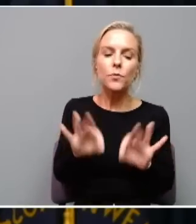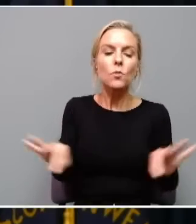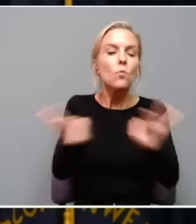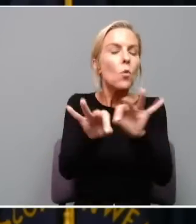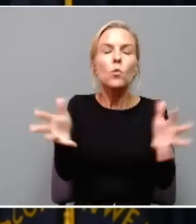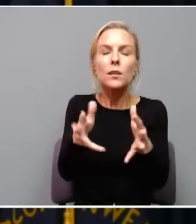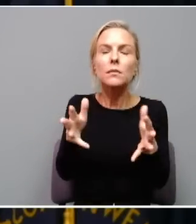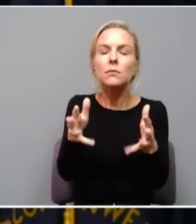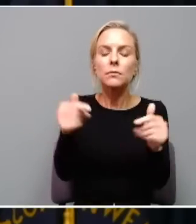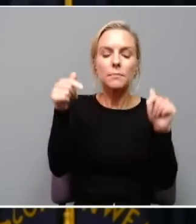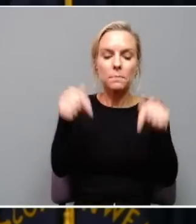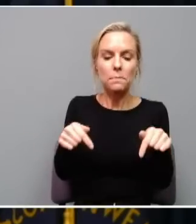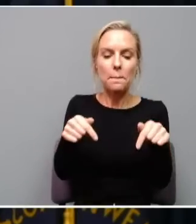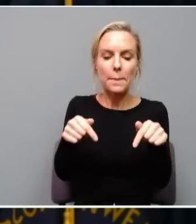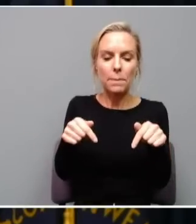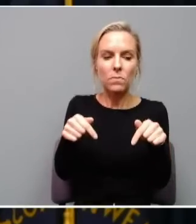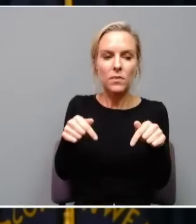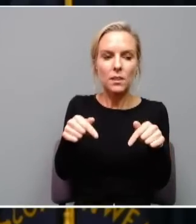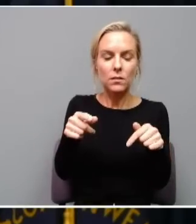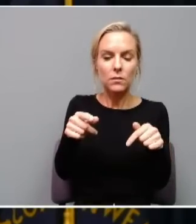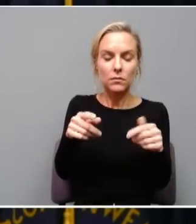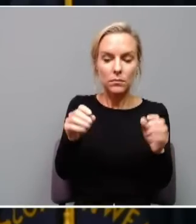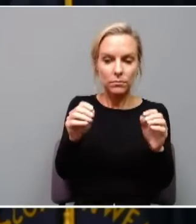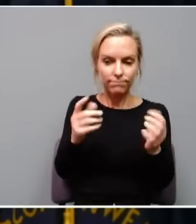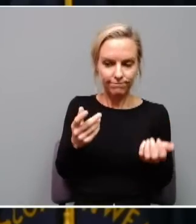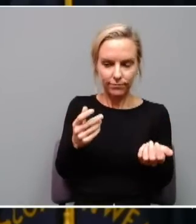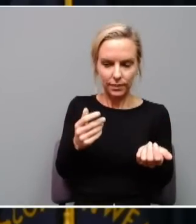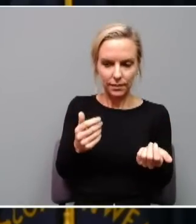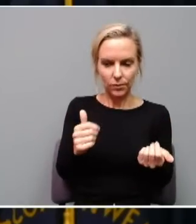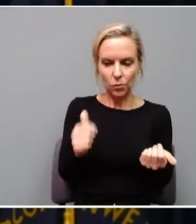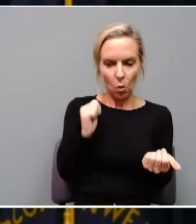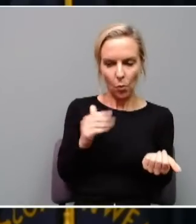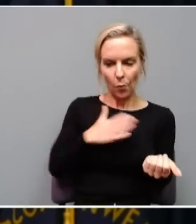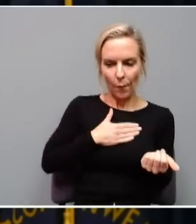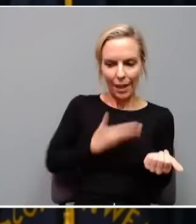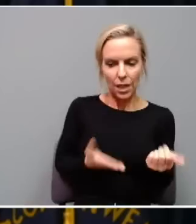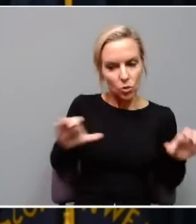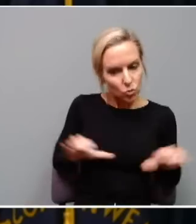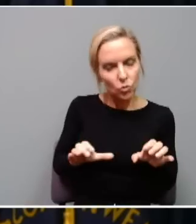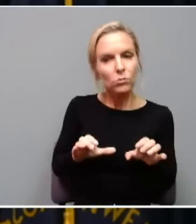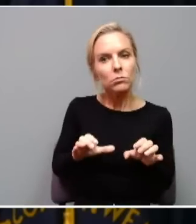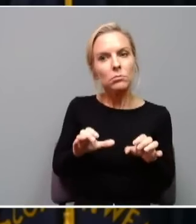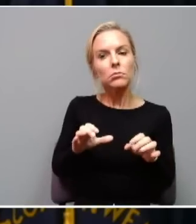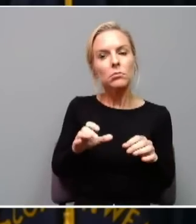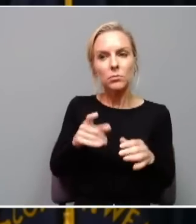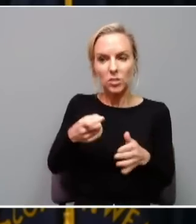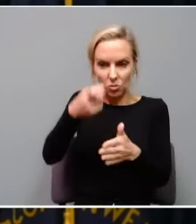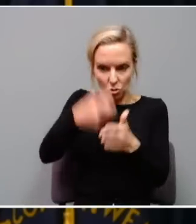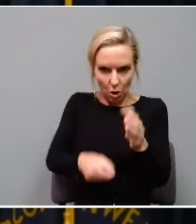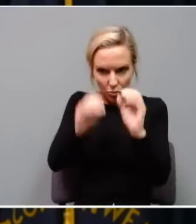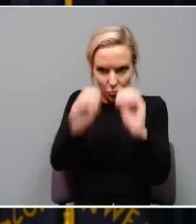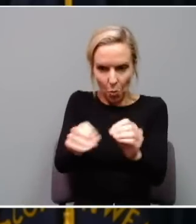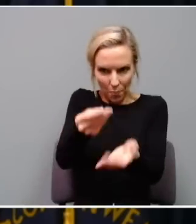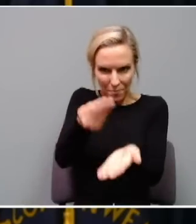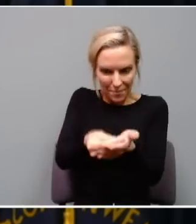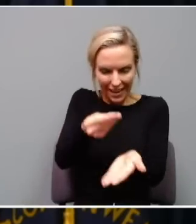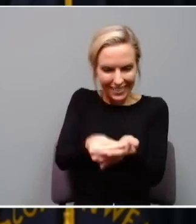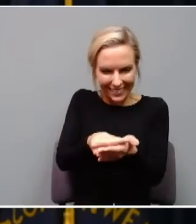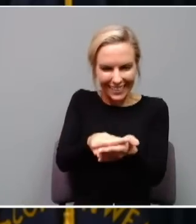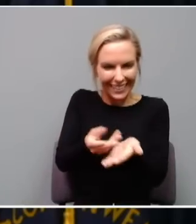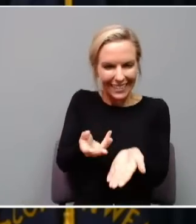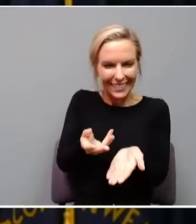about being unwilling to truly do what it would take, and it wouldn't cost us a dime